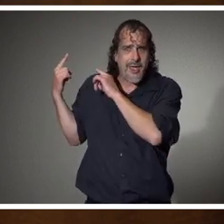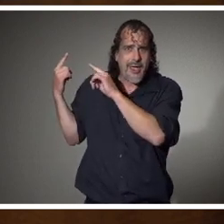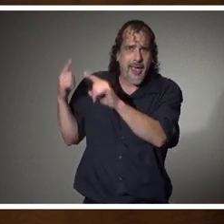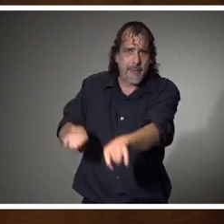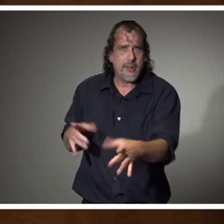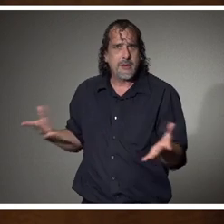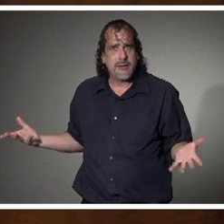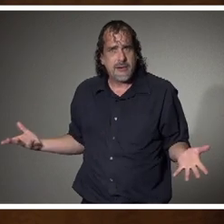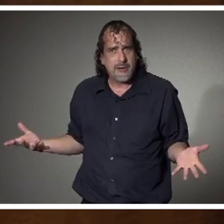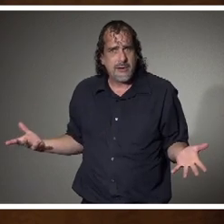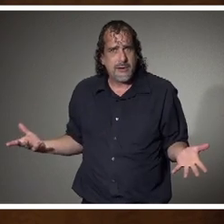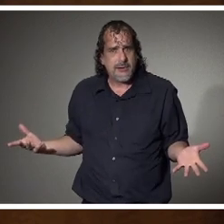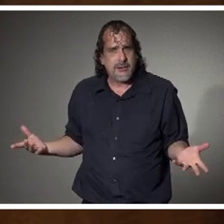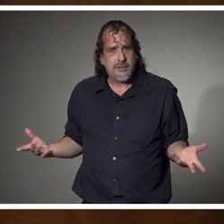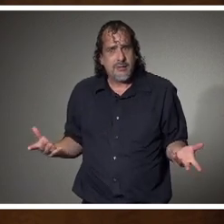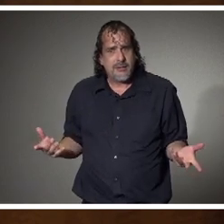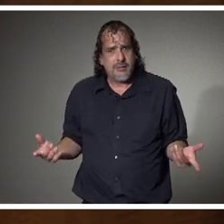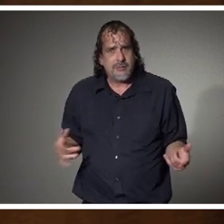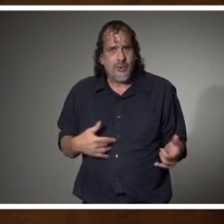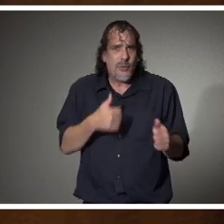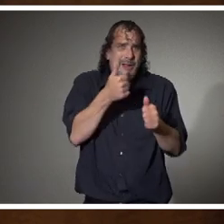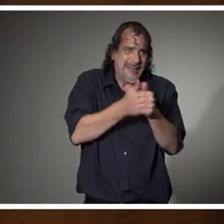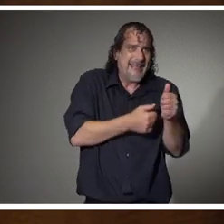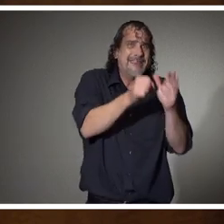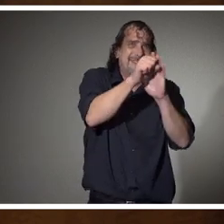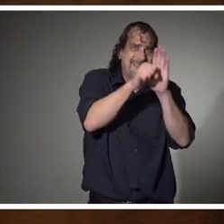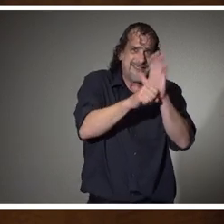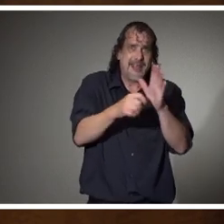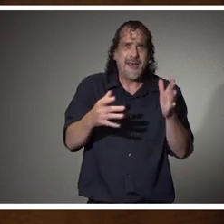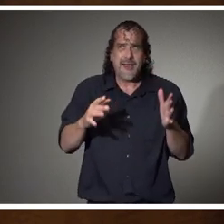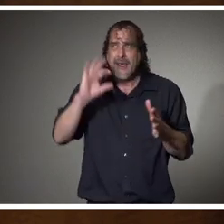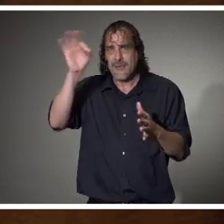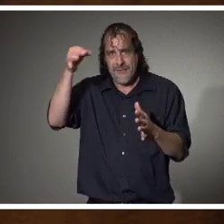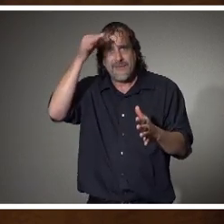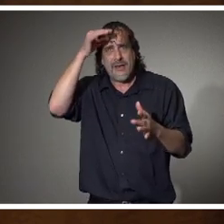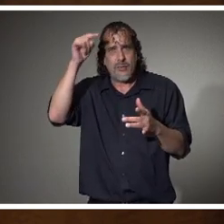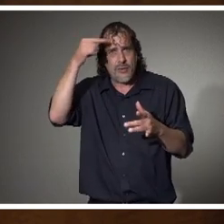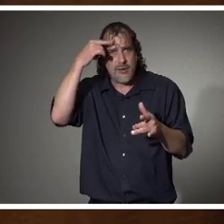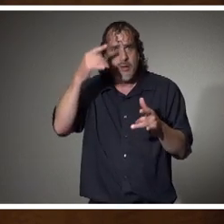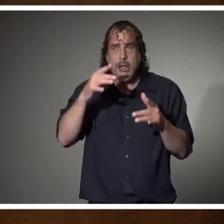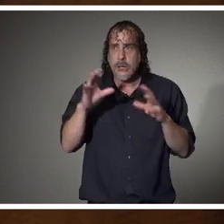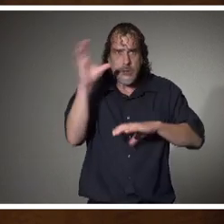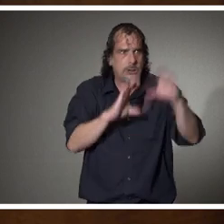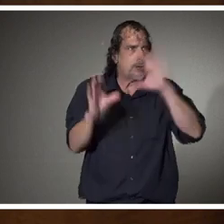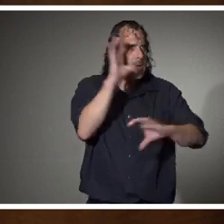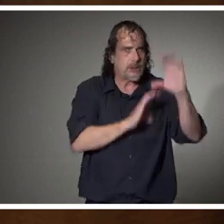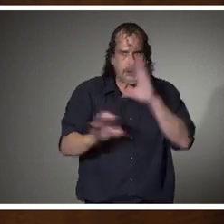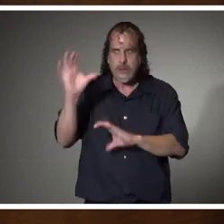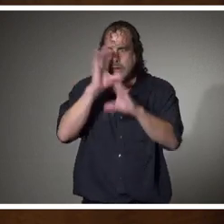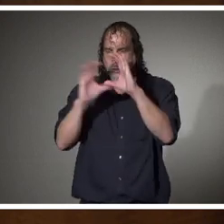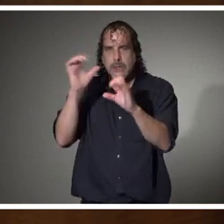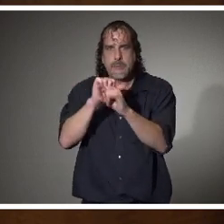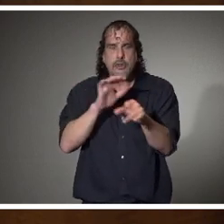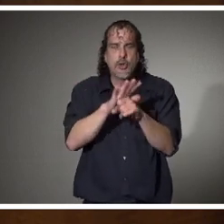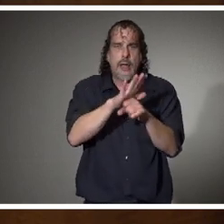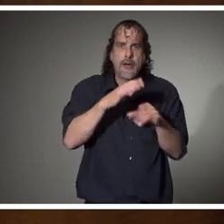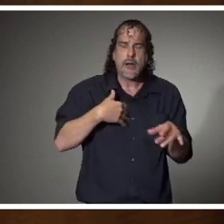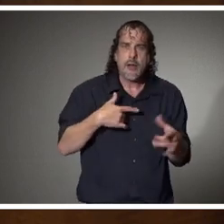And so it did leave each of our states and our federal government scrambling to ensure that we had